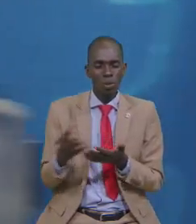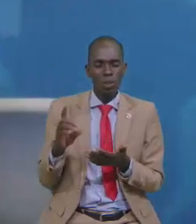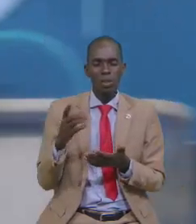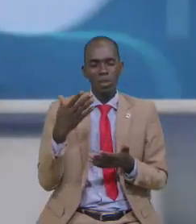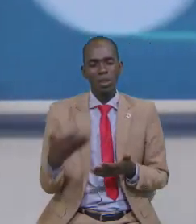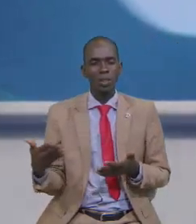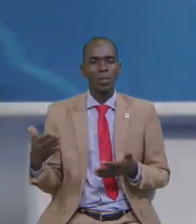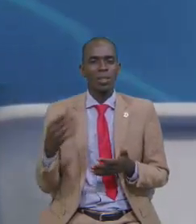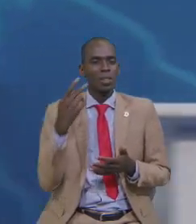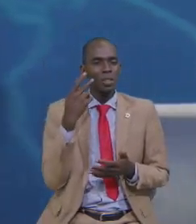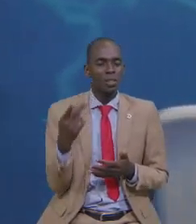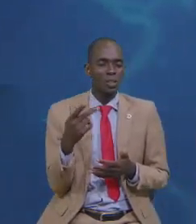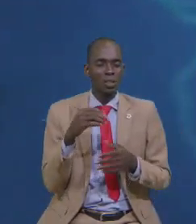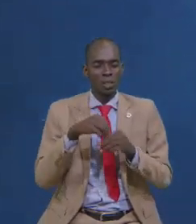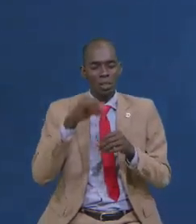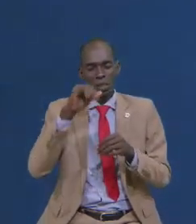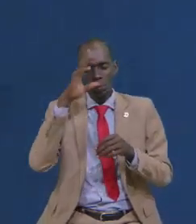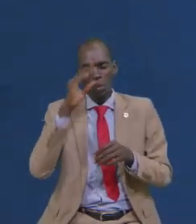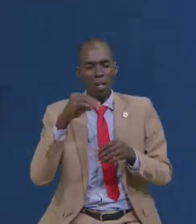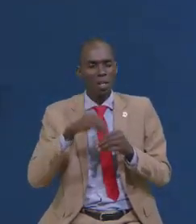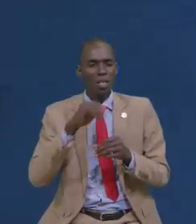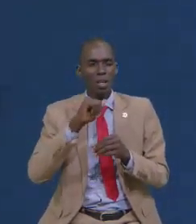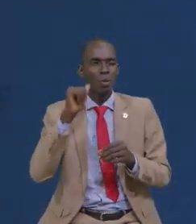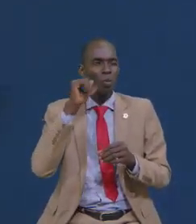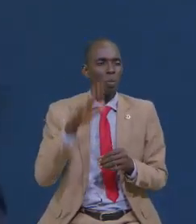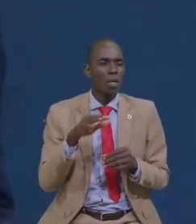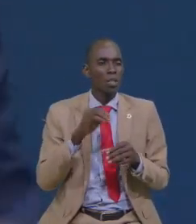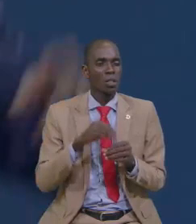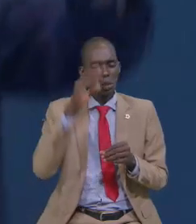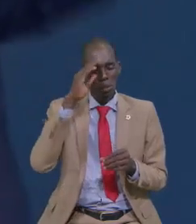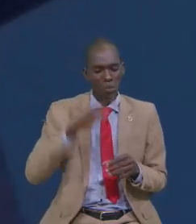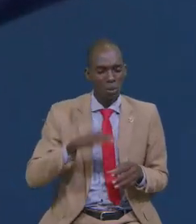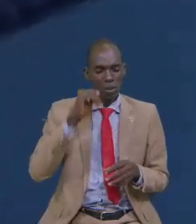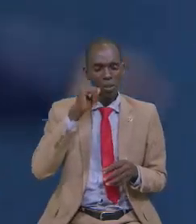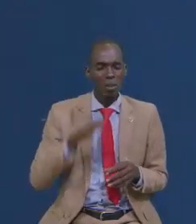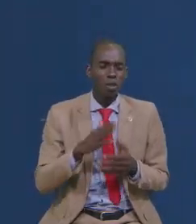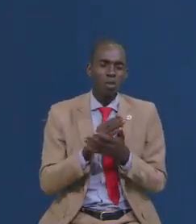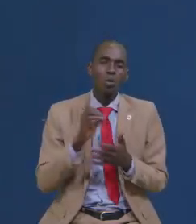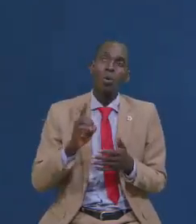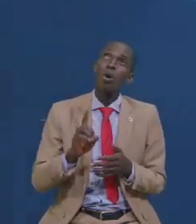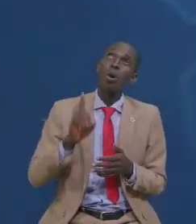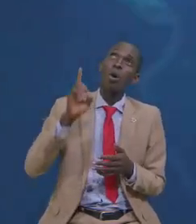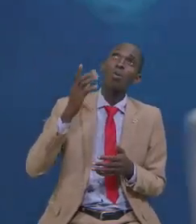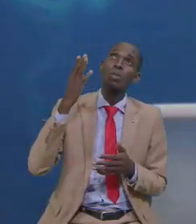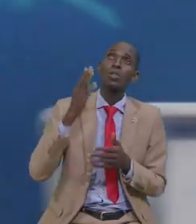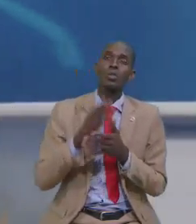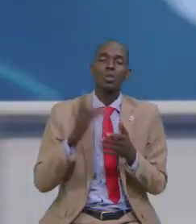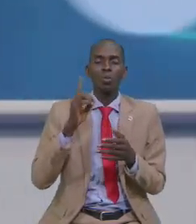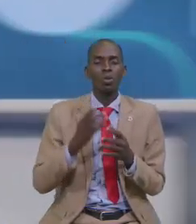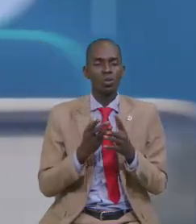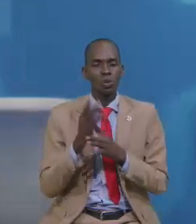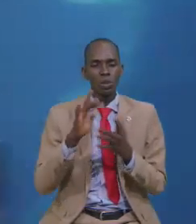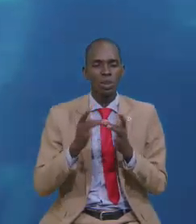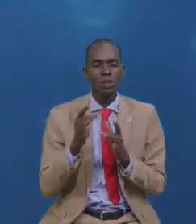a woman, a boy, a girl, somebody up there, somebody online, somebody on